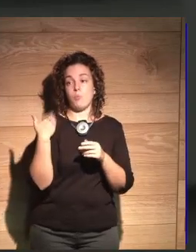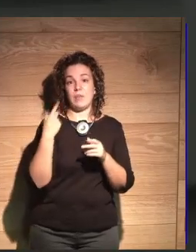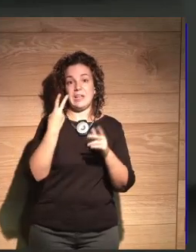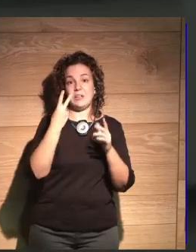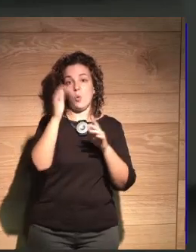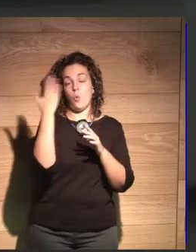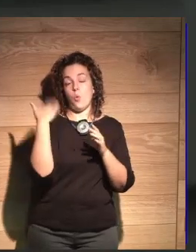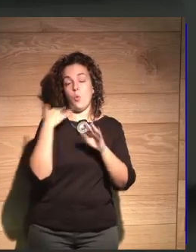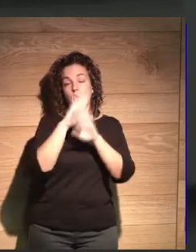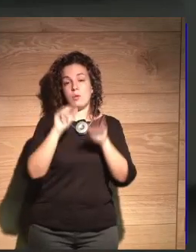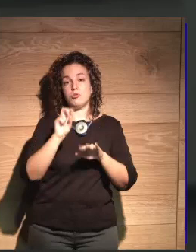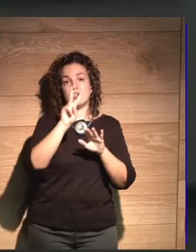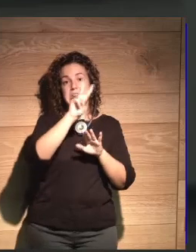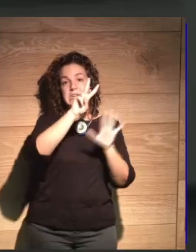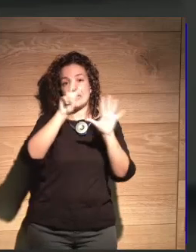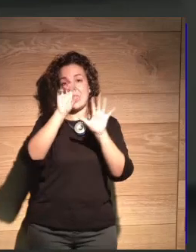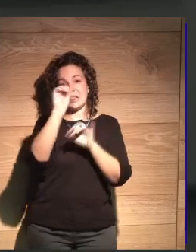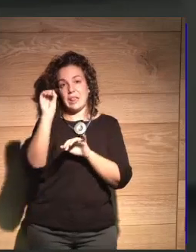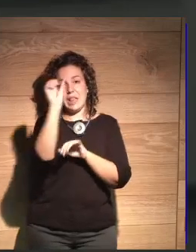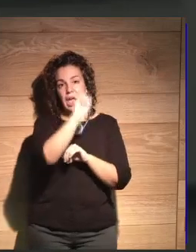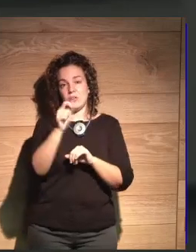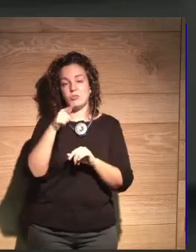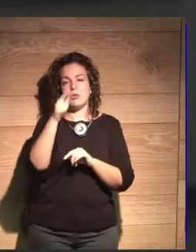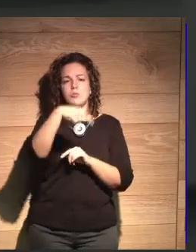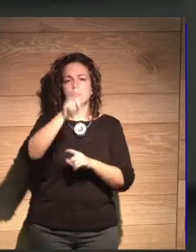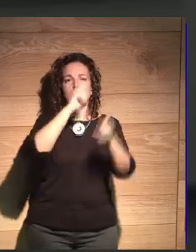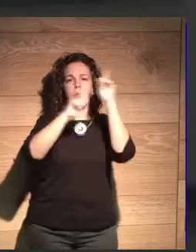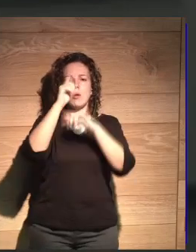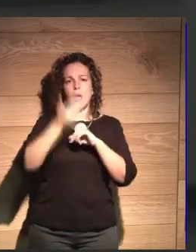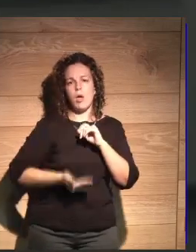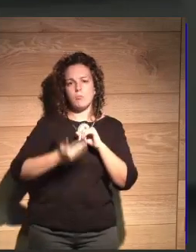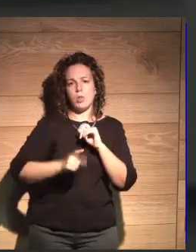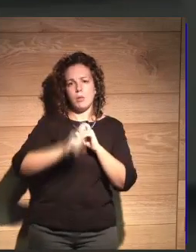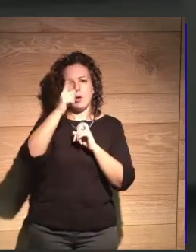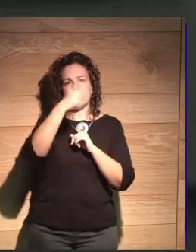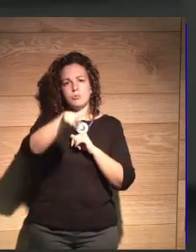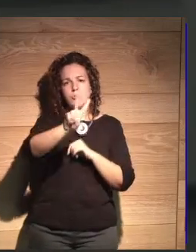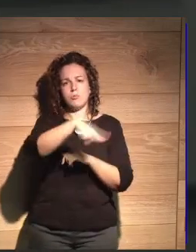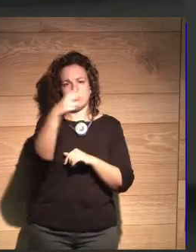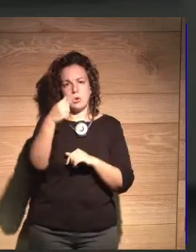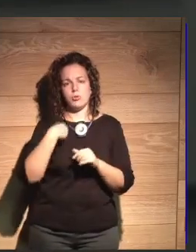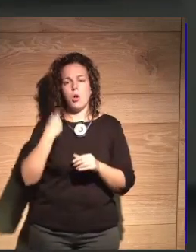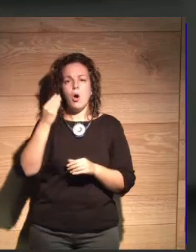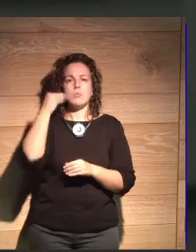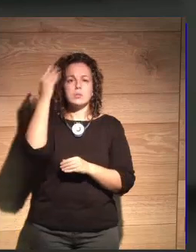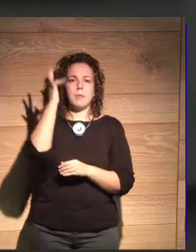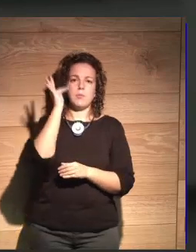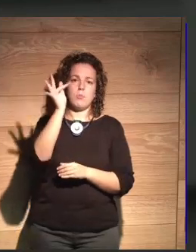much worse problems of populism in the last 70 years. So I'm more optimistic